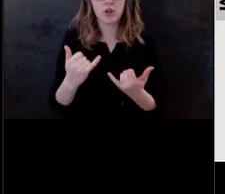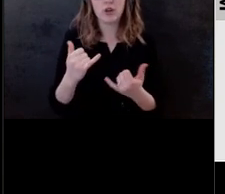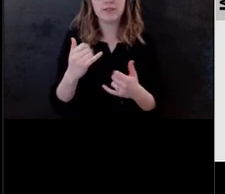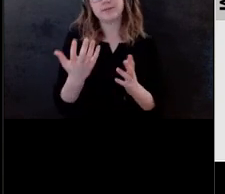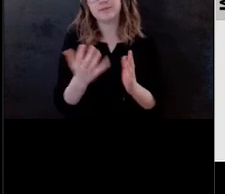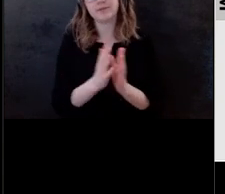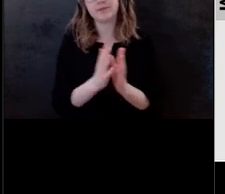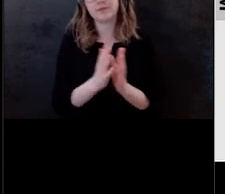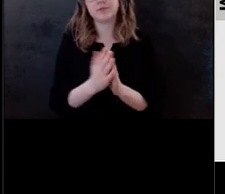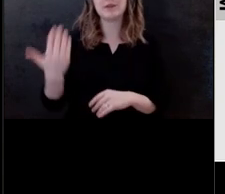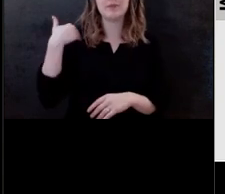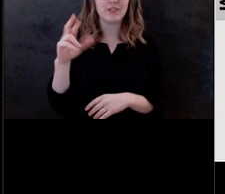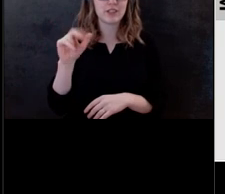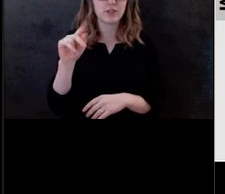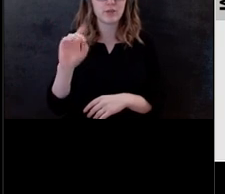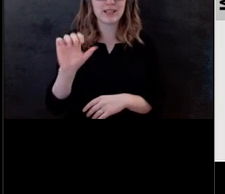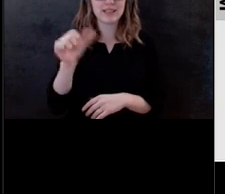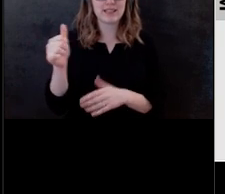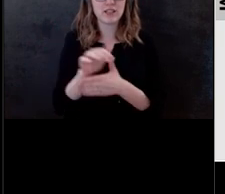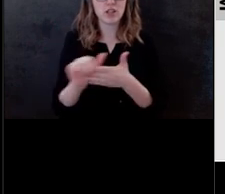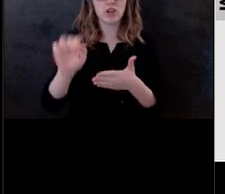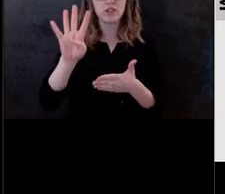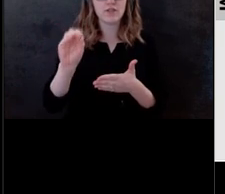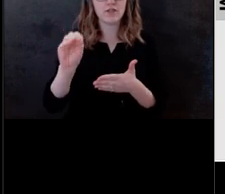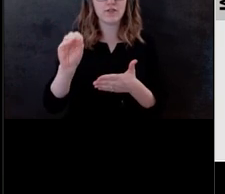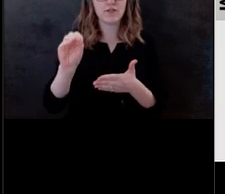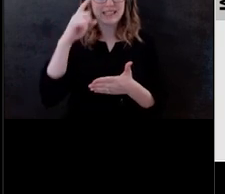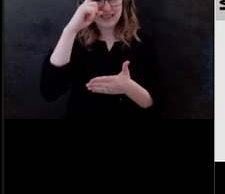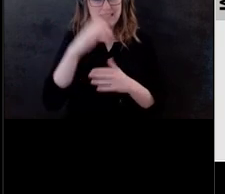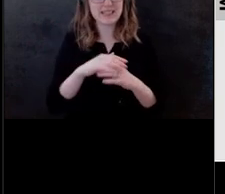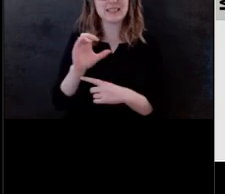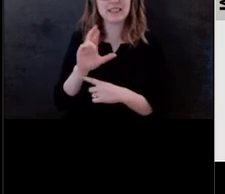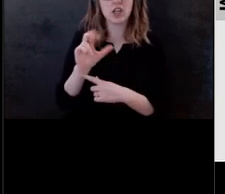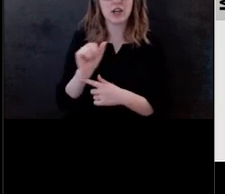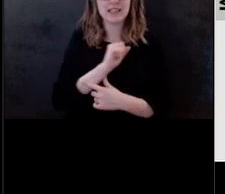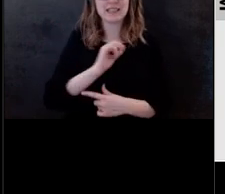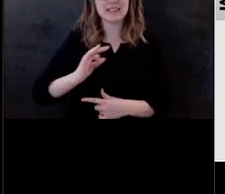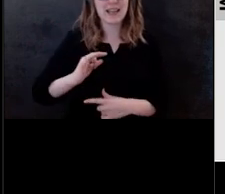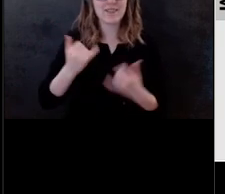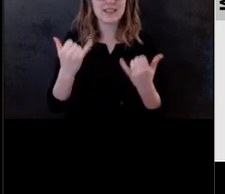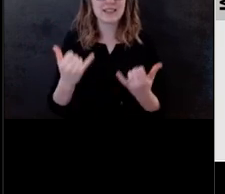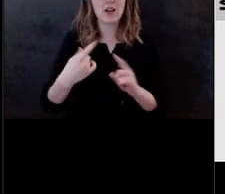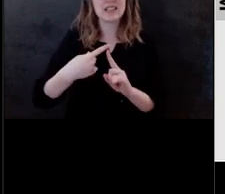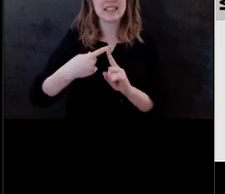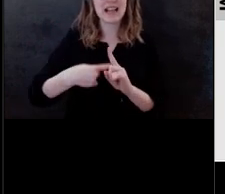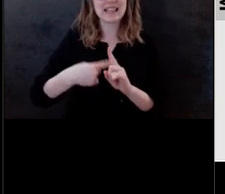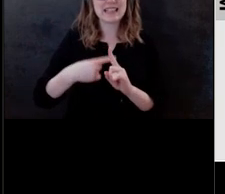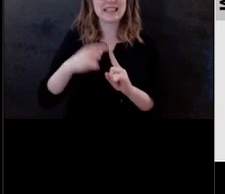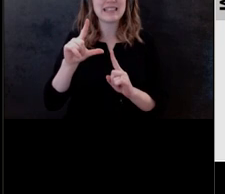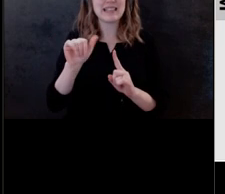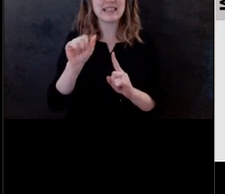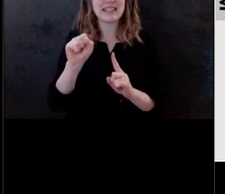the previous rate was $10.40. The CRA staff has done a lease analysis and it states that we